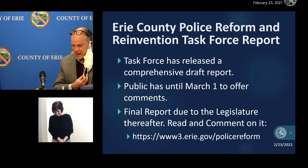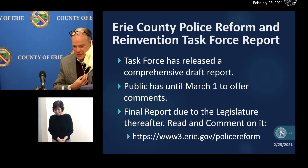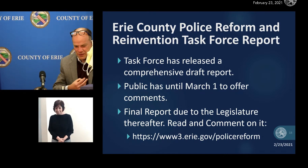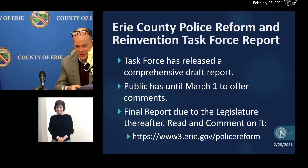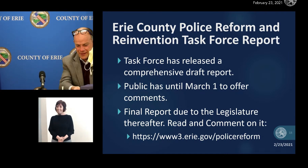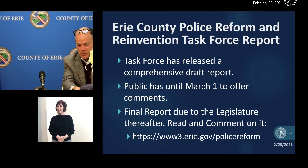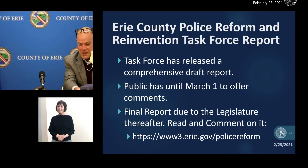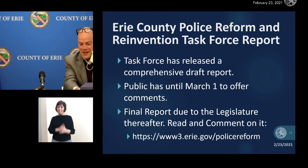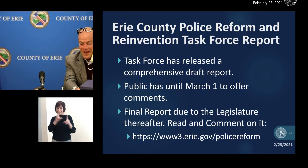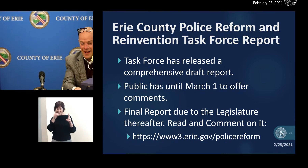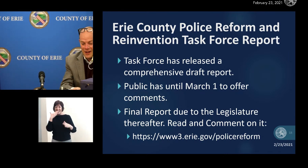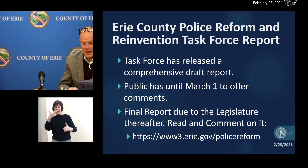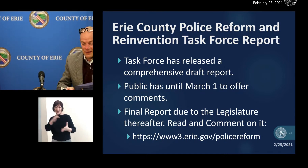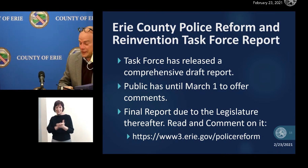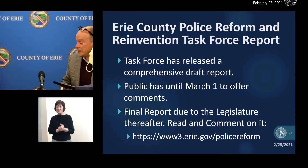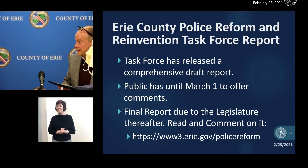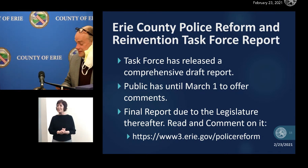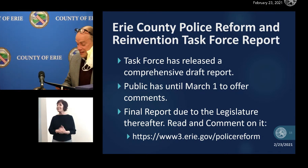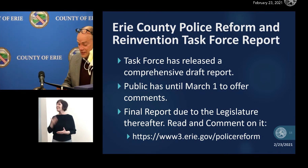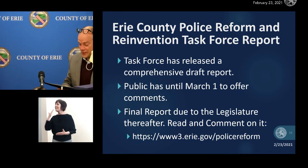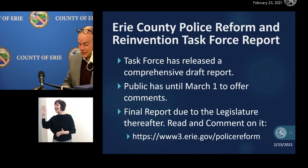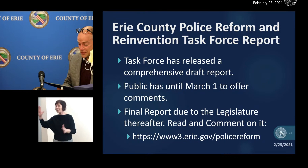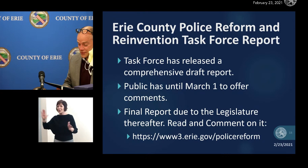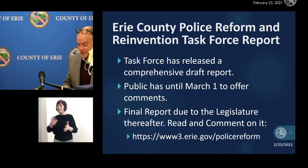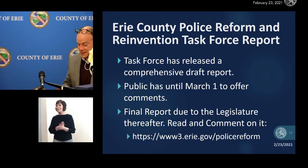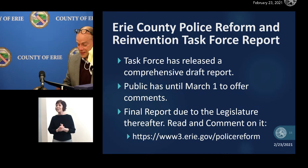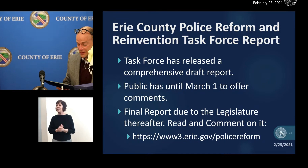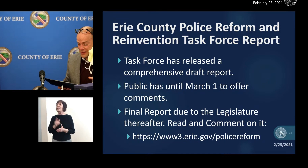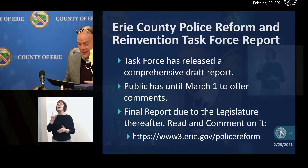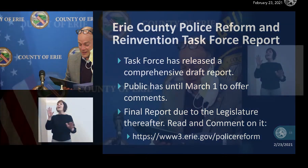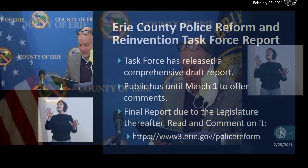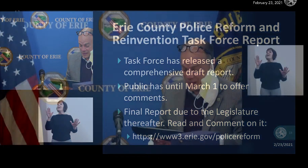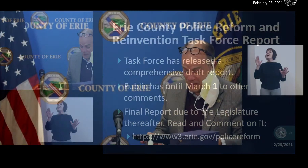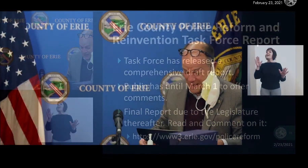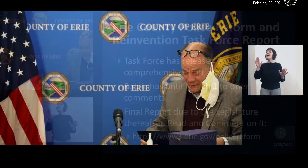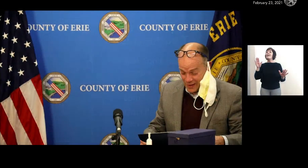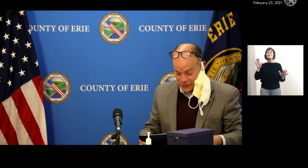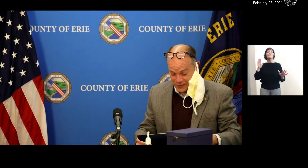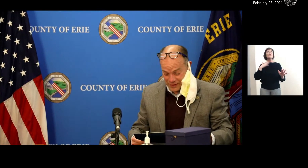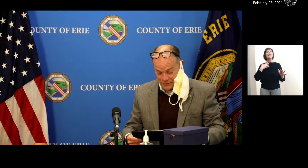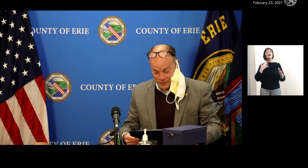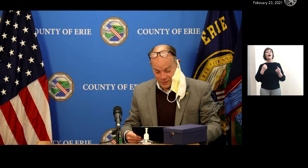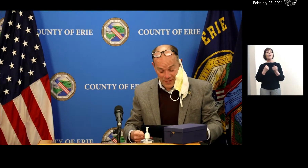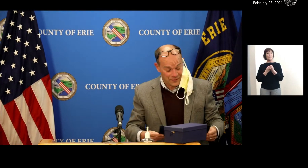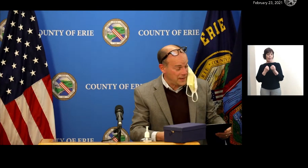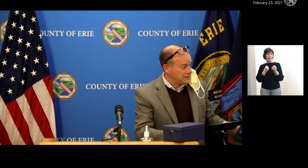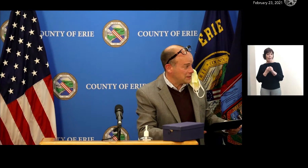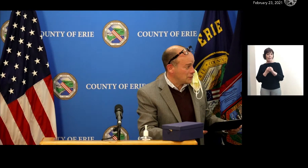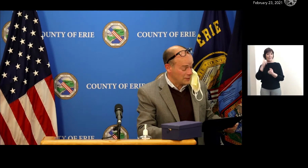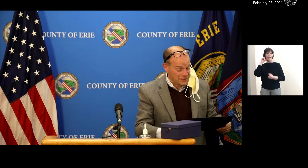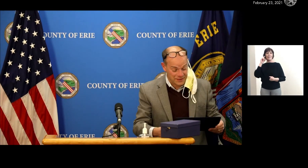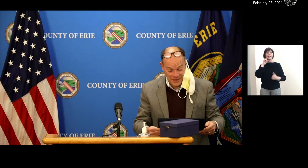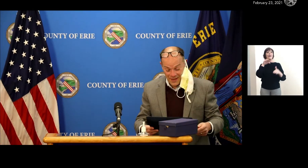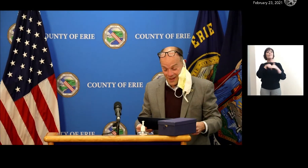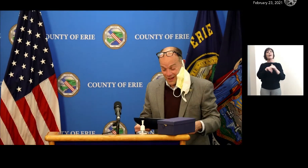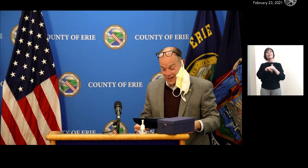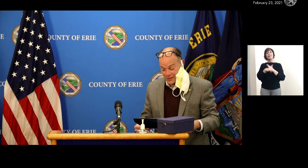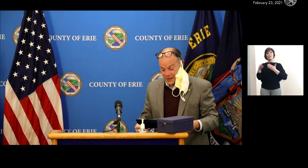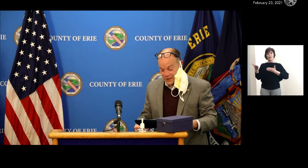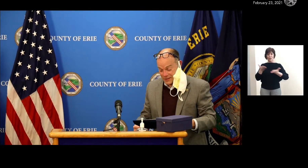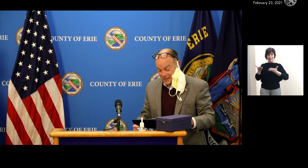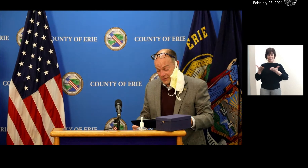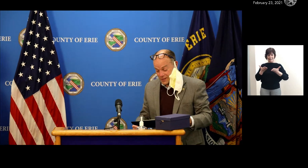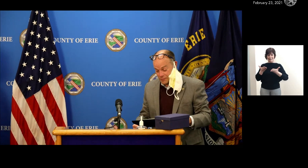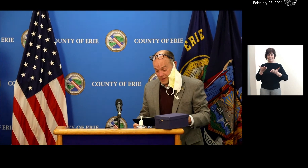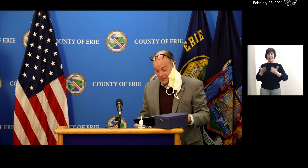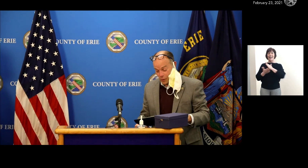Get the mask off, thank you. Thank you, County Executive. Just on behalf, actually, of Deaf Access Services, the